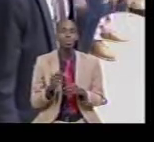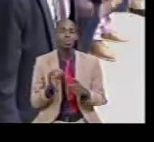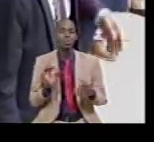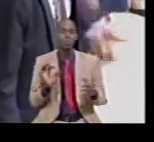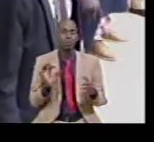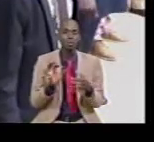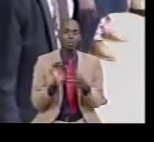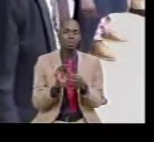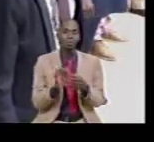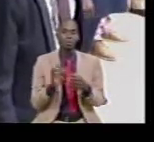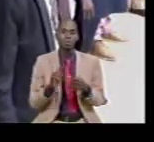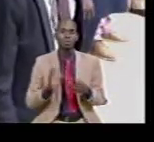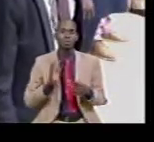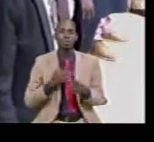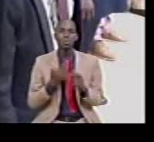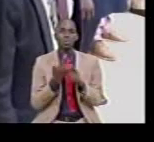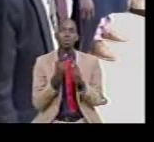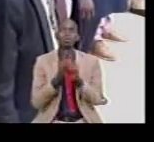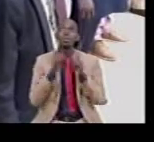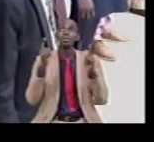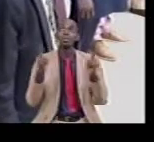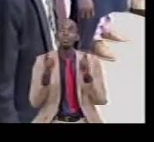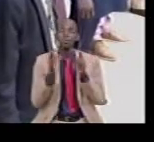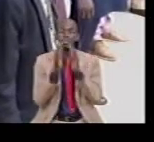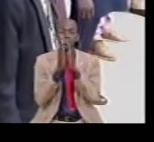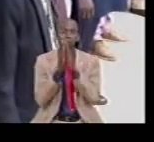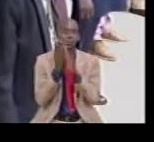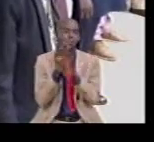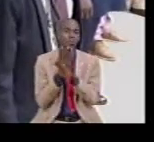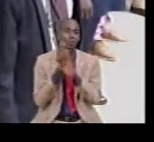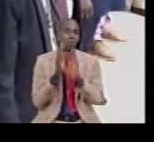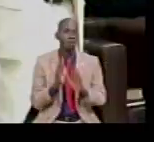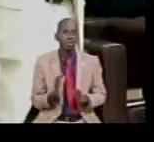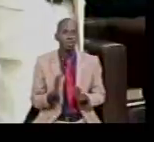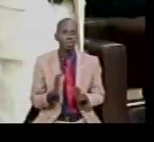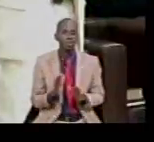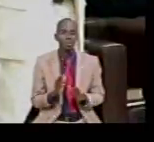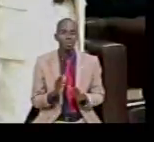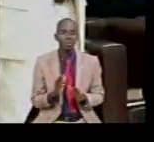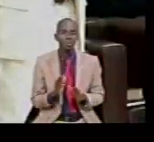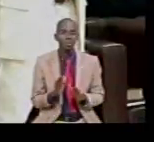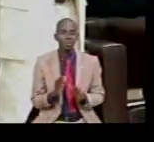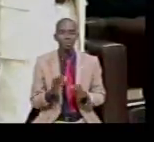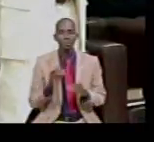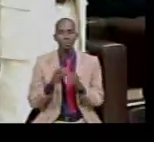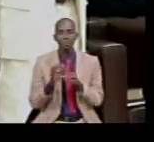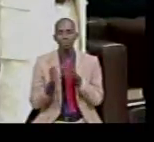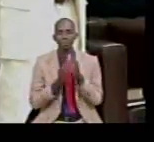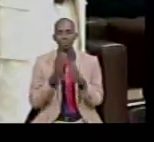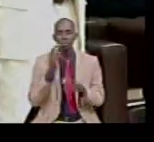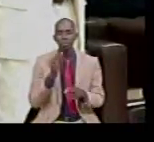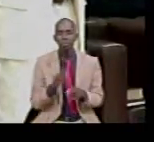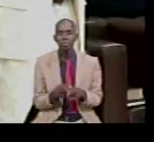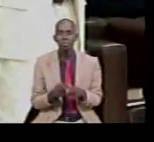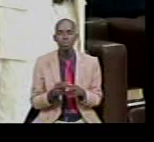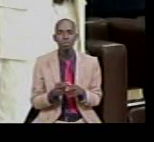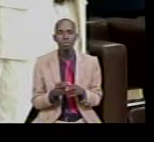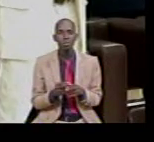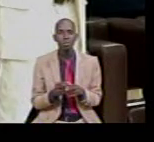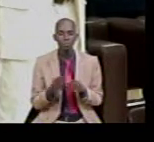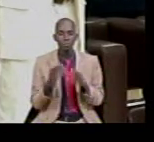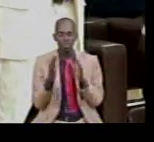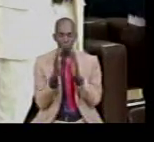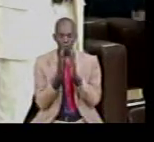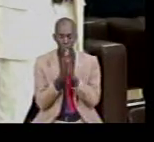advocate. Great thing will happen here this morning. In Jesus' name. Close your eyes. Let's thank